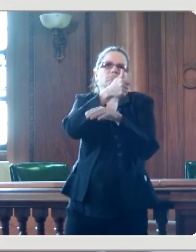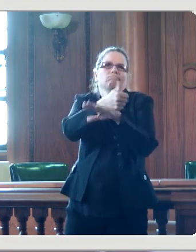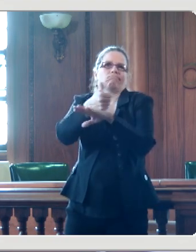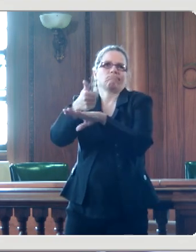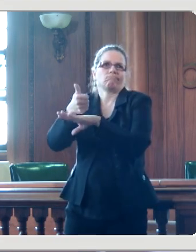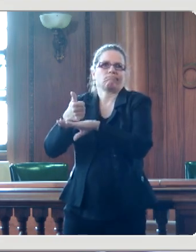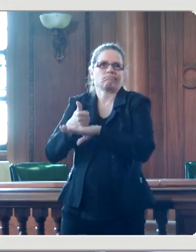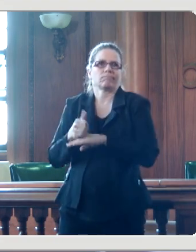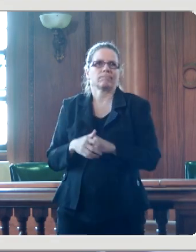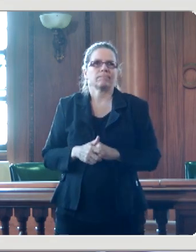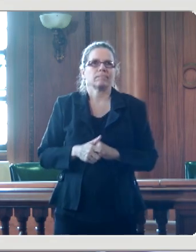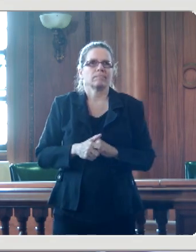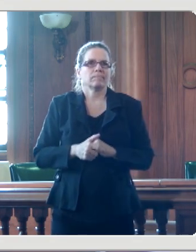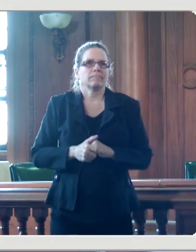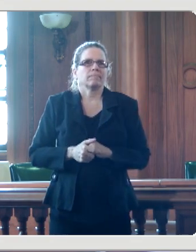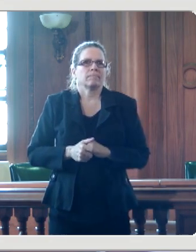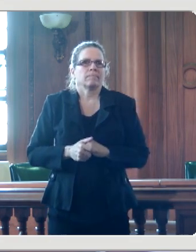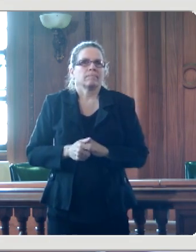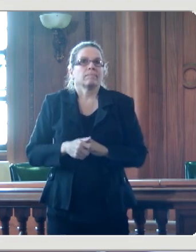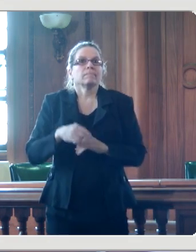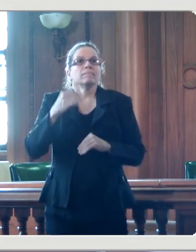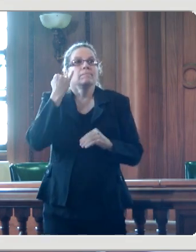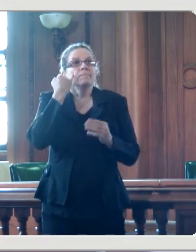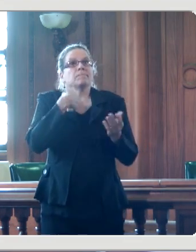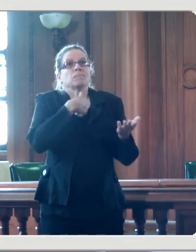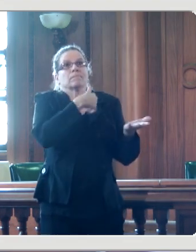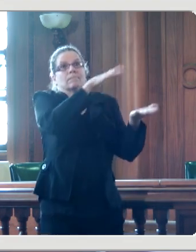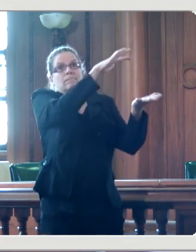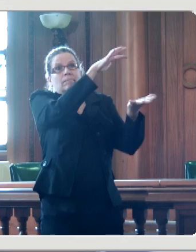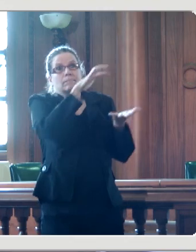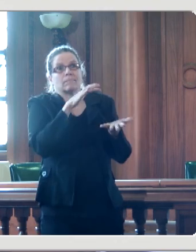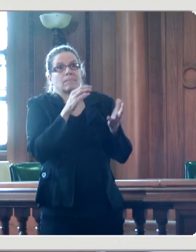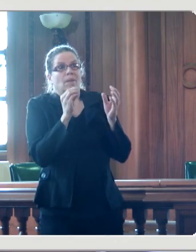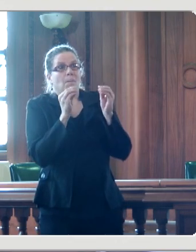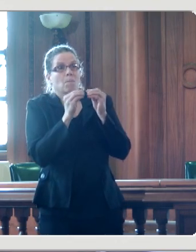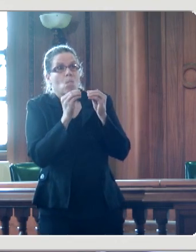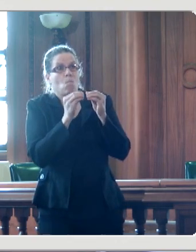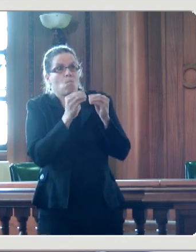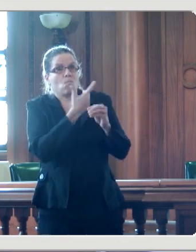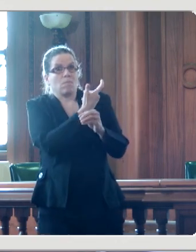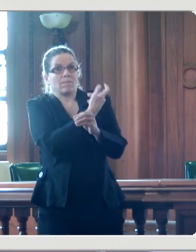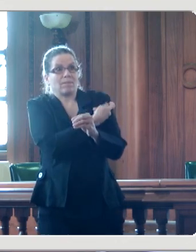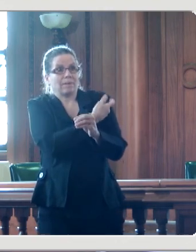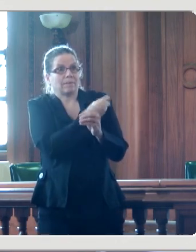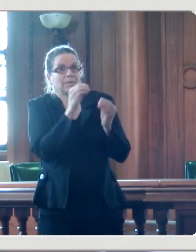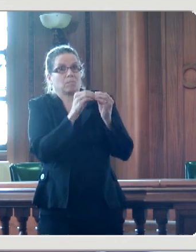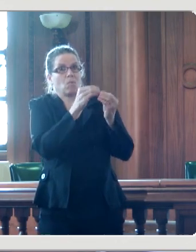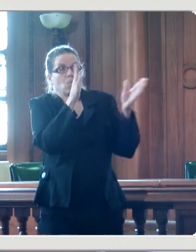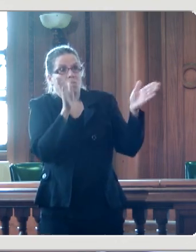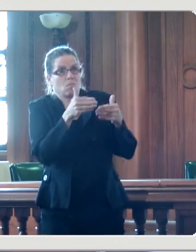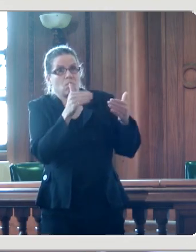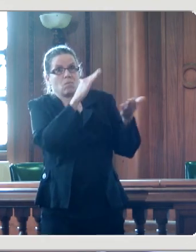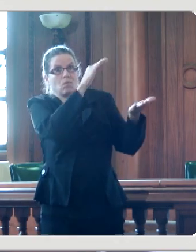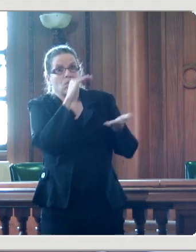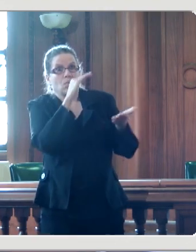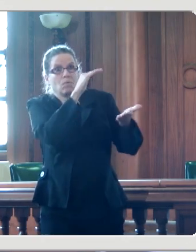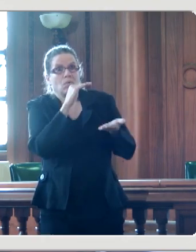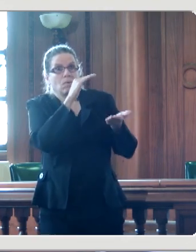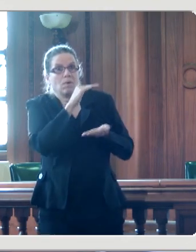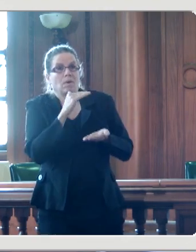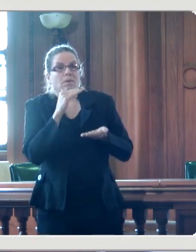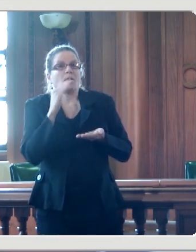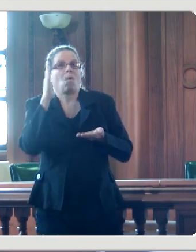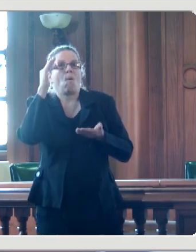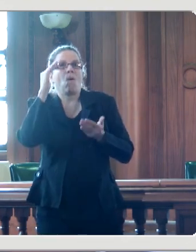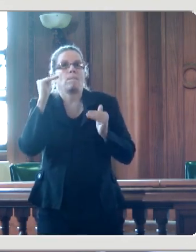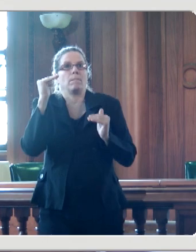come from the federal government down to the states has not been the numbers that they were told they were going to receive. So that pace